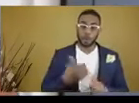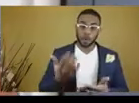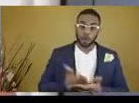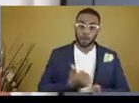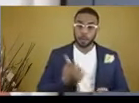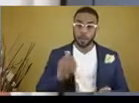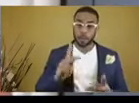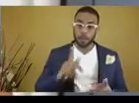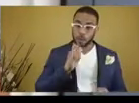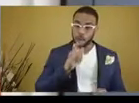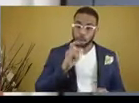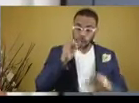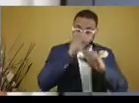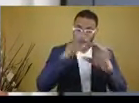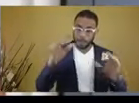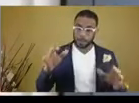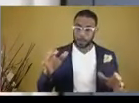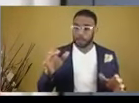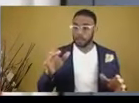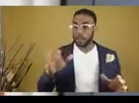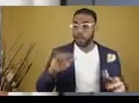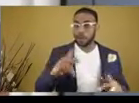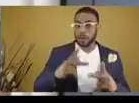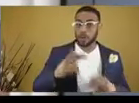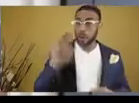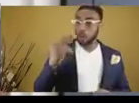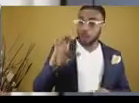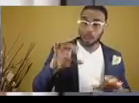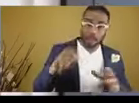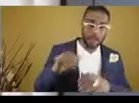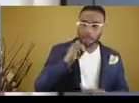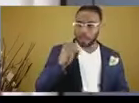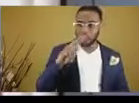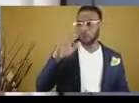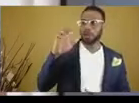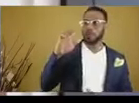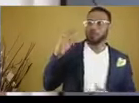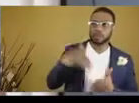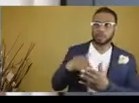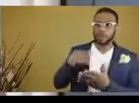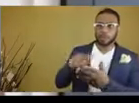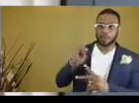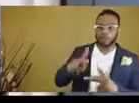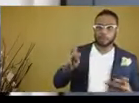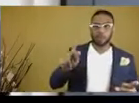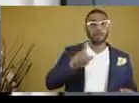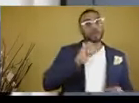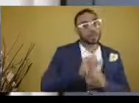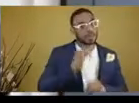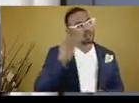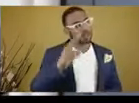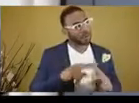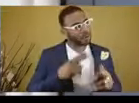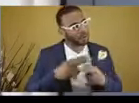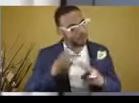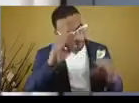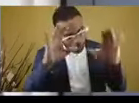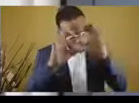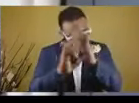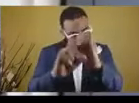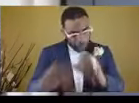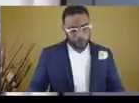only imagined this place when it was 13 colonies and not 300 and something million people sure seems very short-sighted to